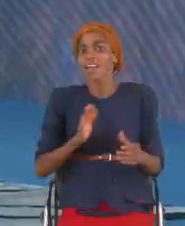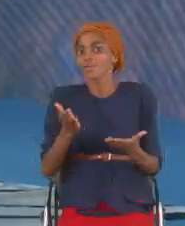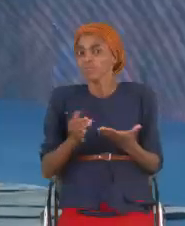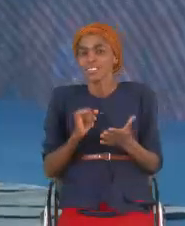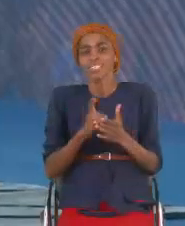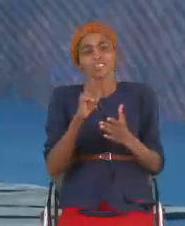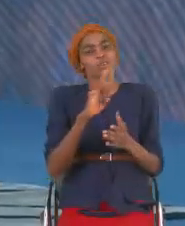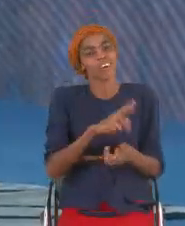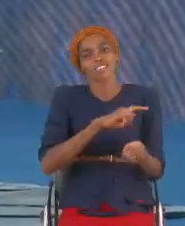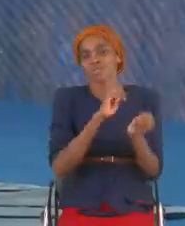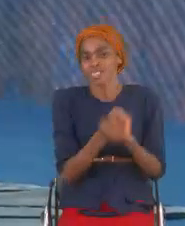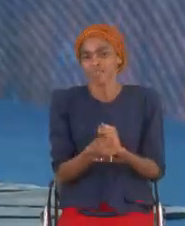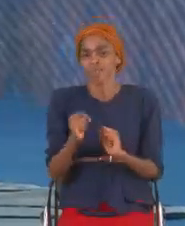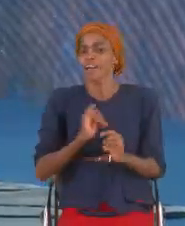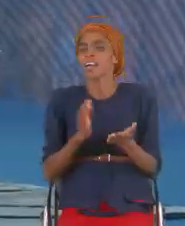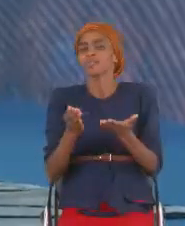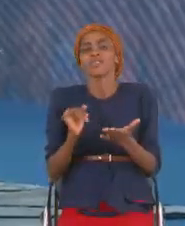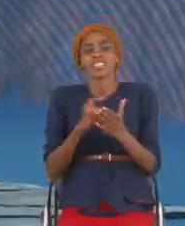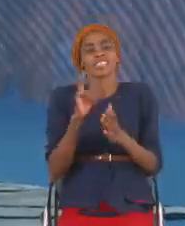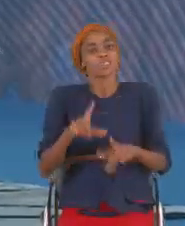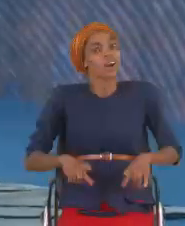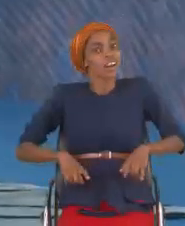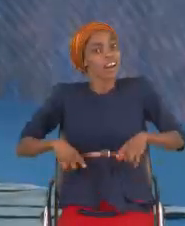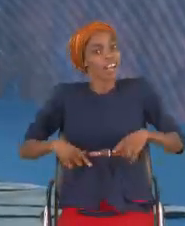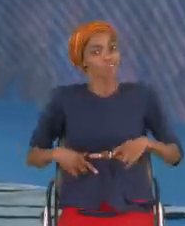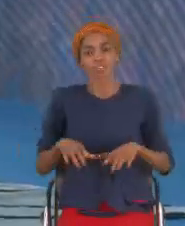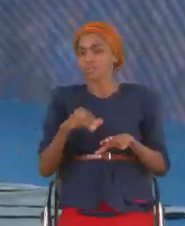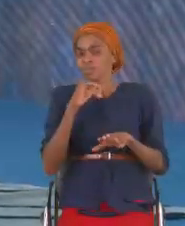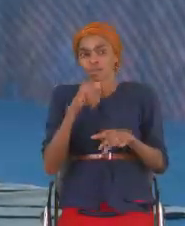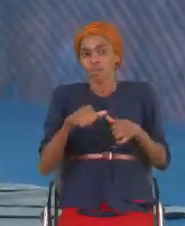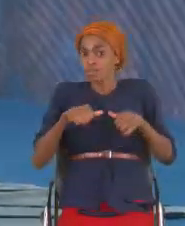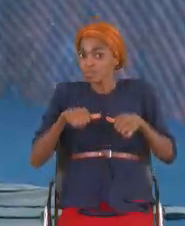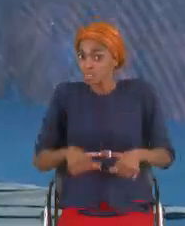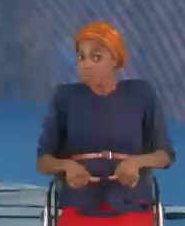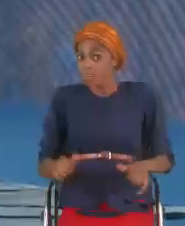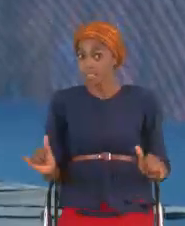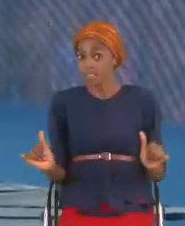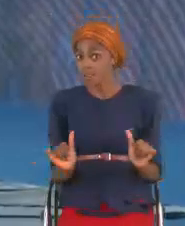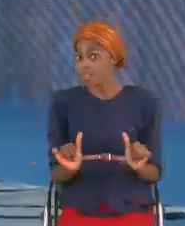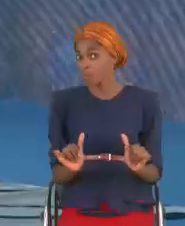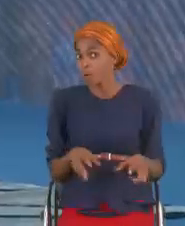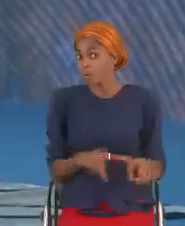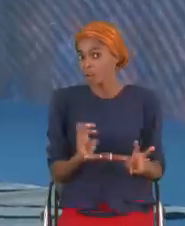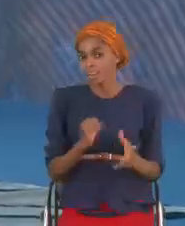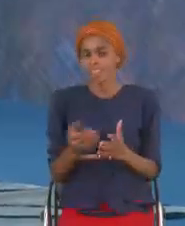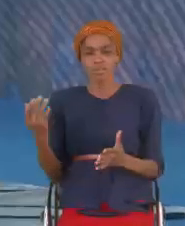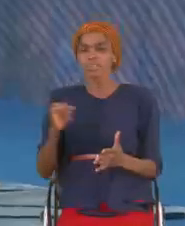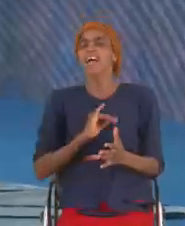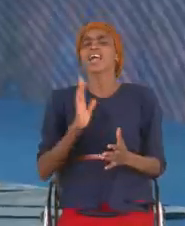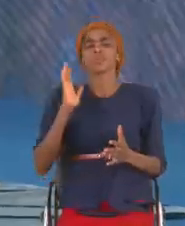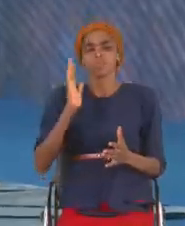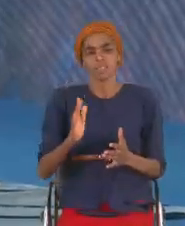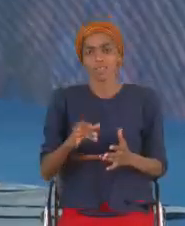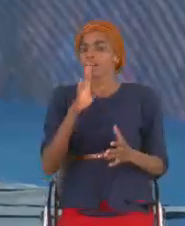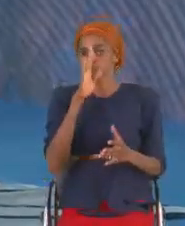are transformed. I will that your life does not remain the way it was. I will. Be